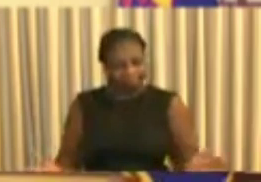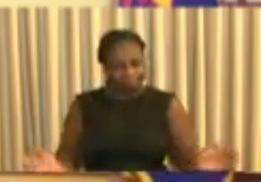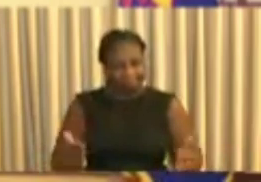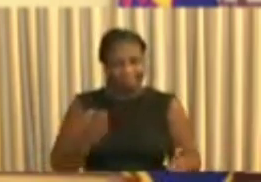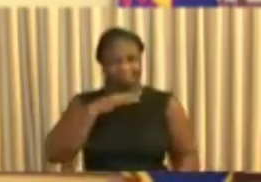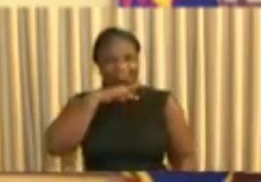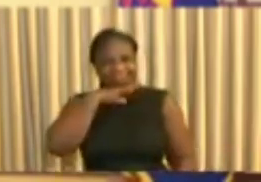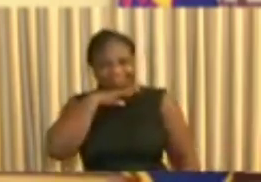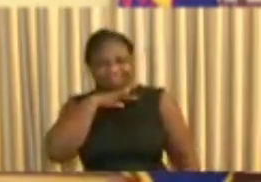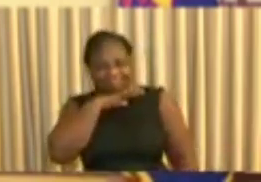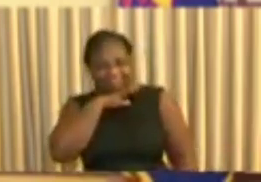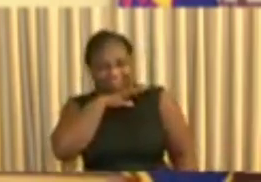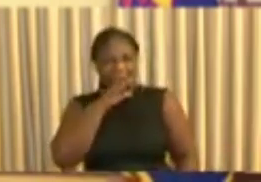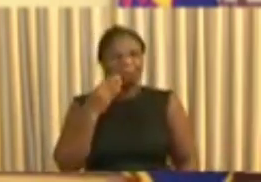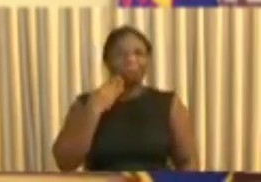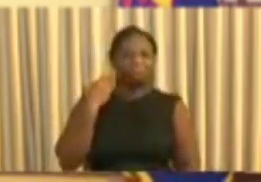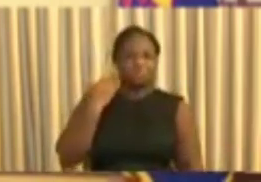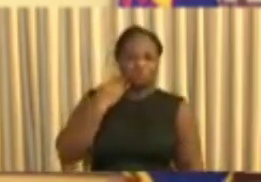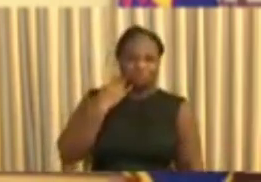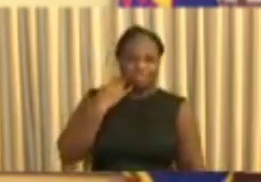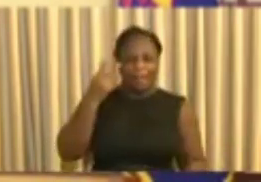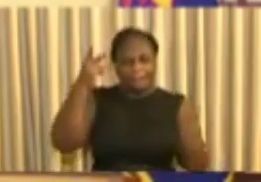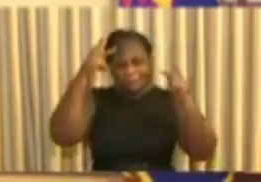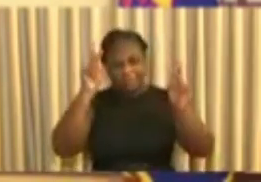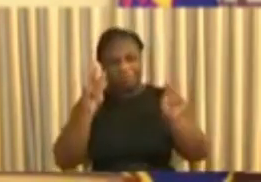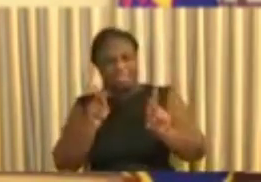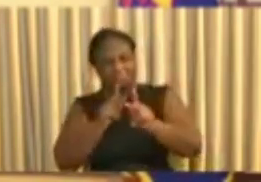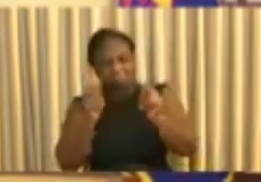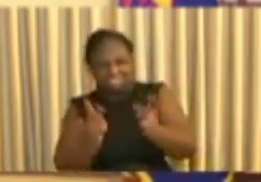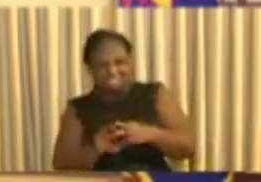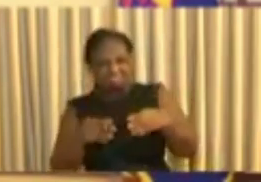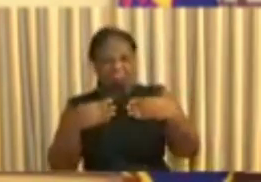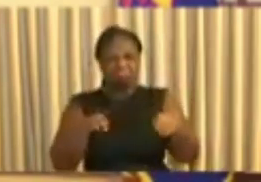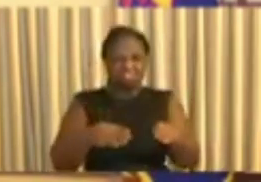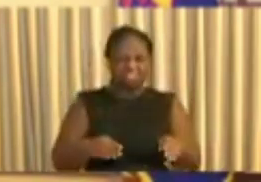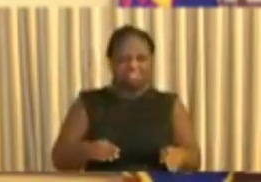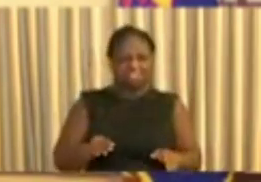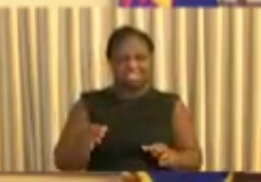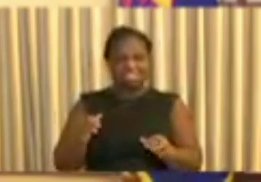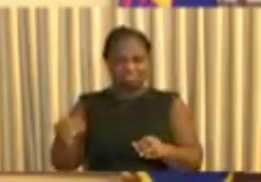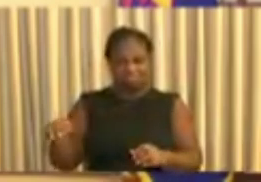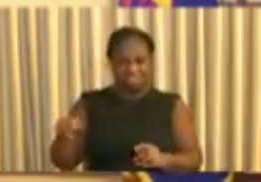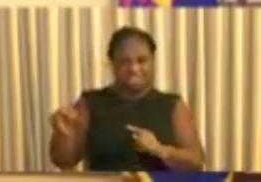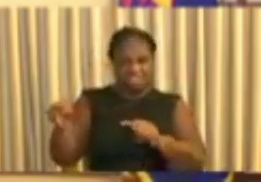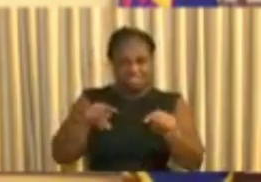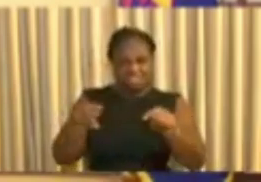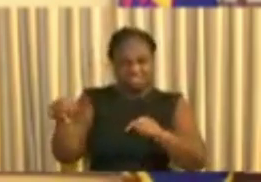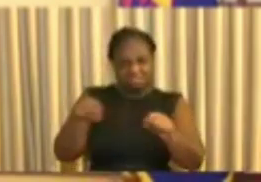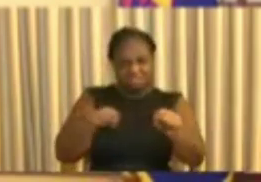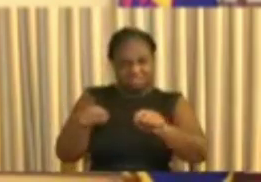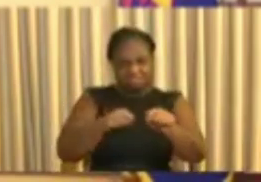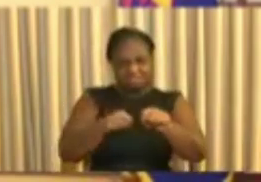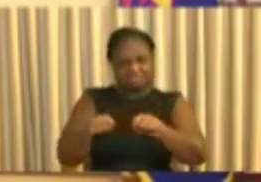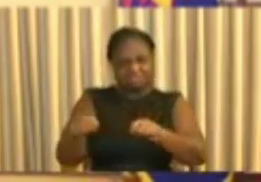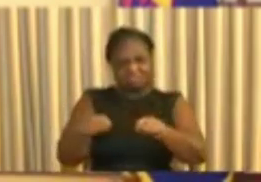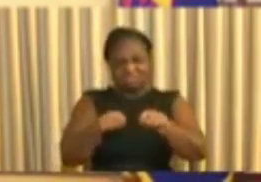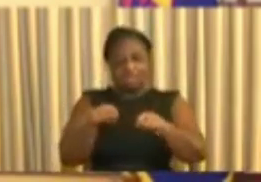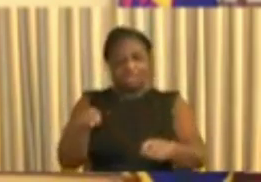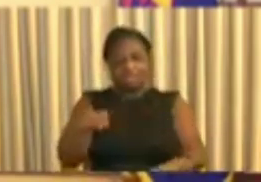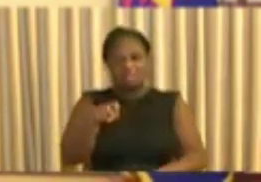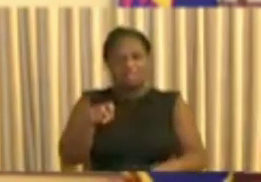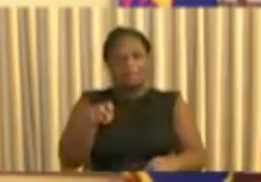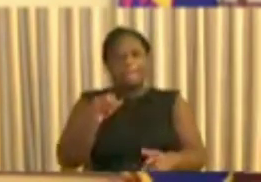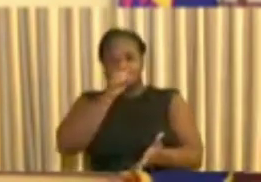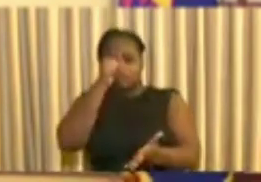and disposal of garbage from homes, public places, markets, and vehicle terminals. We must